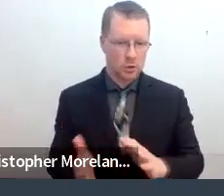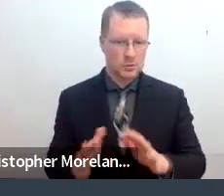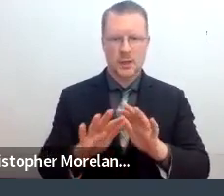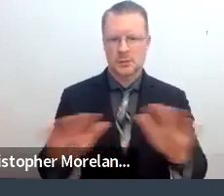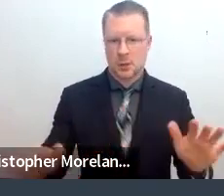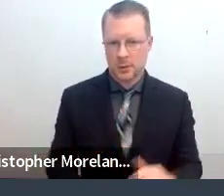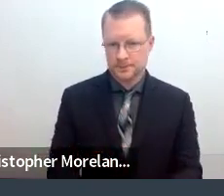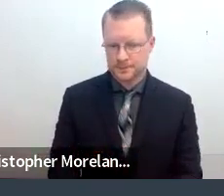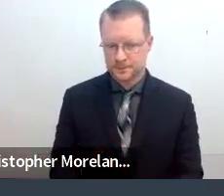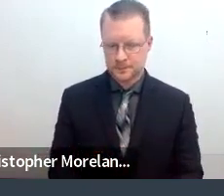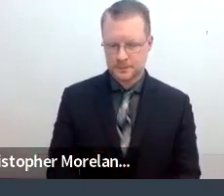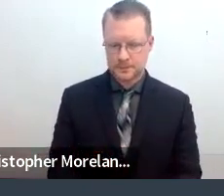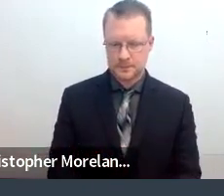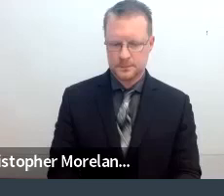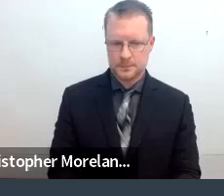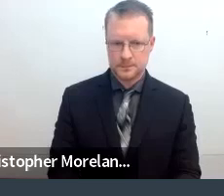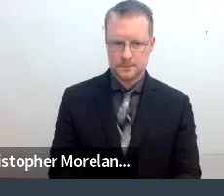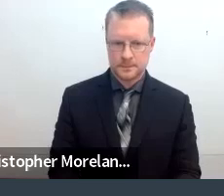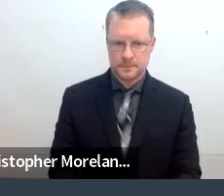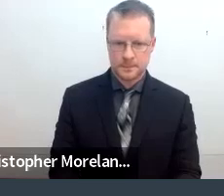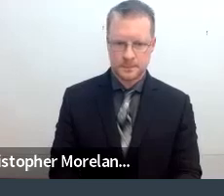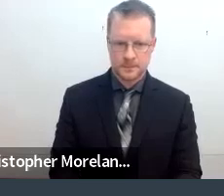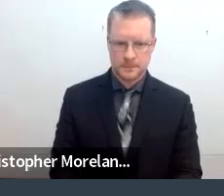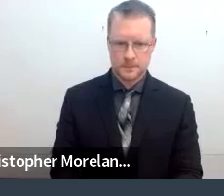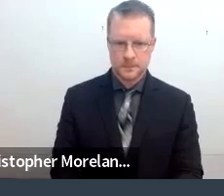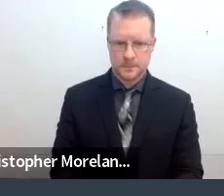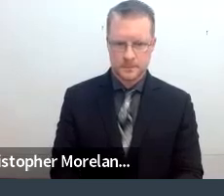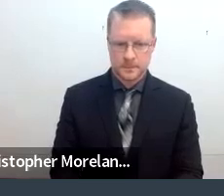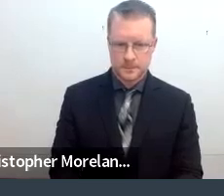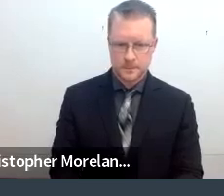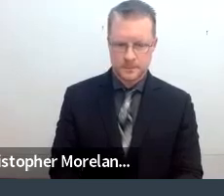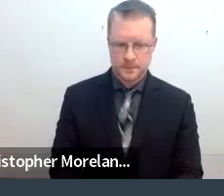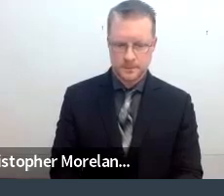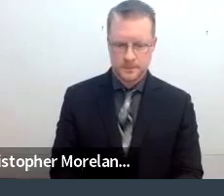staff, consultants, learners, the whole spectrum.